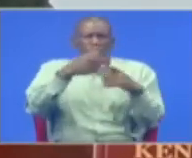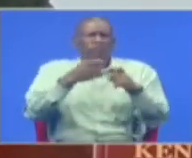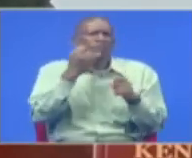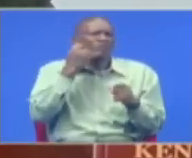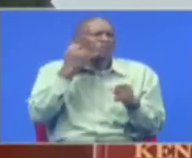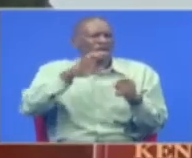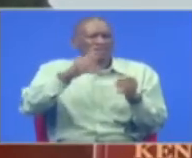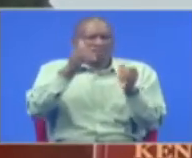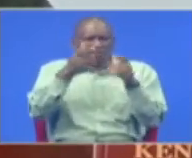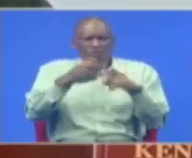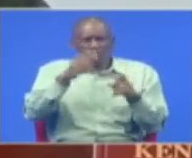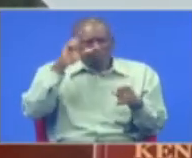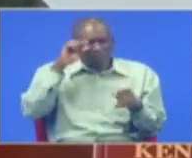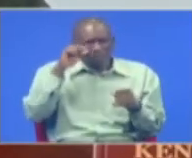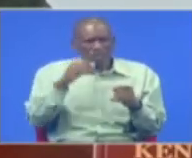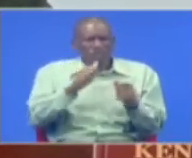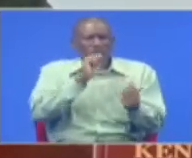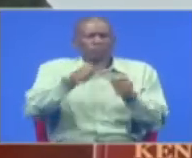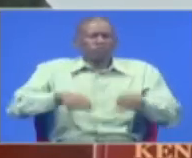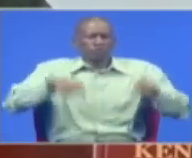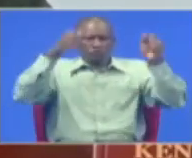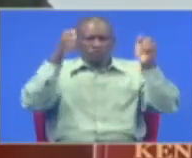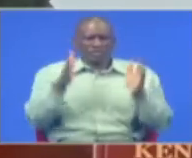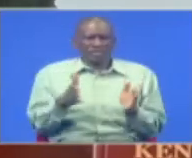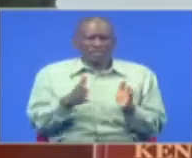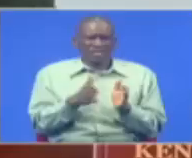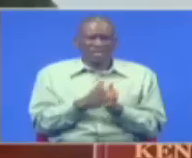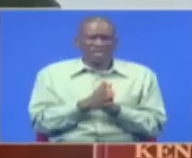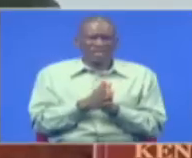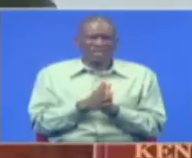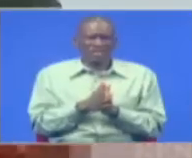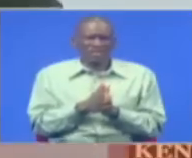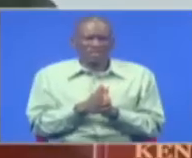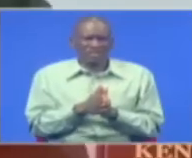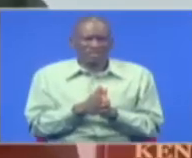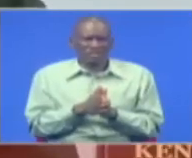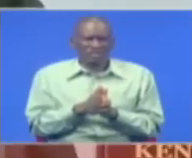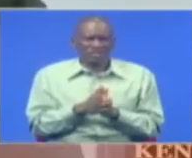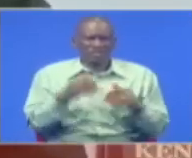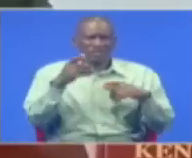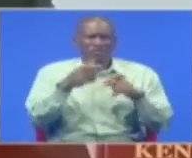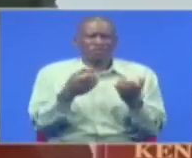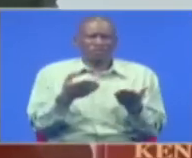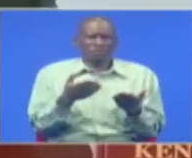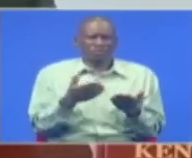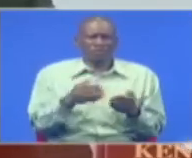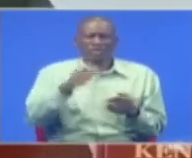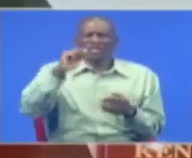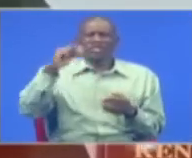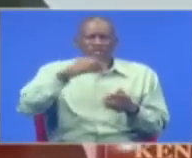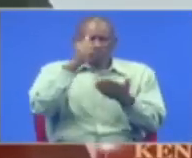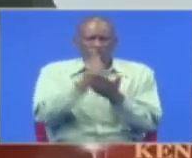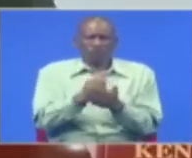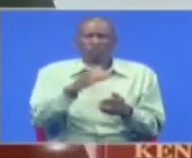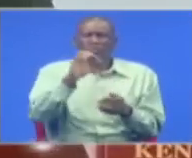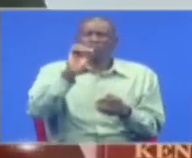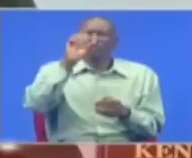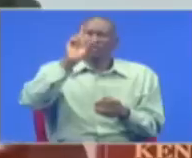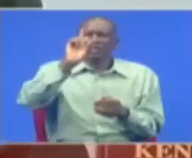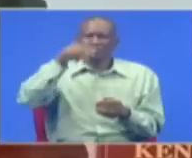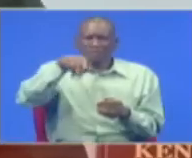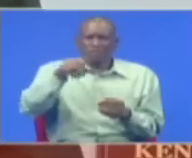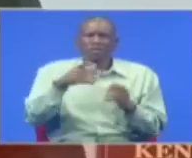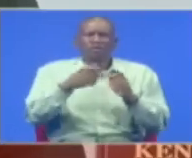from Mombasa, sports officials, and from the AG's office, from the ODPP, from the